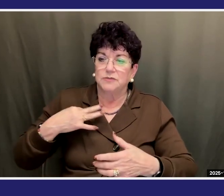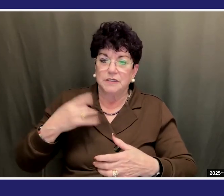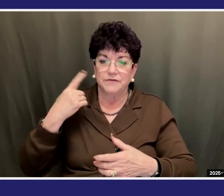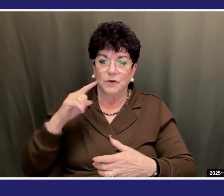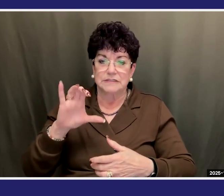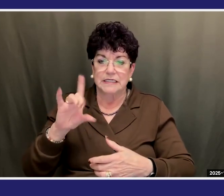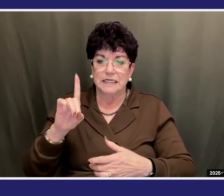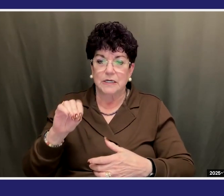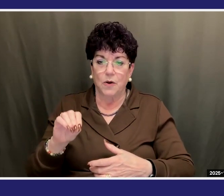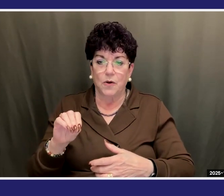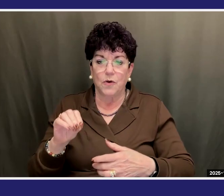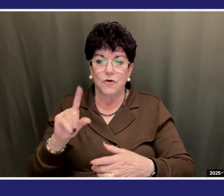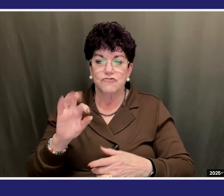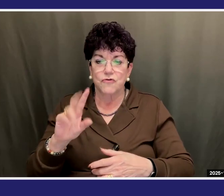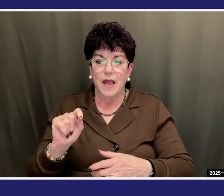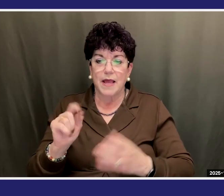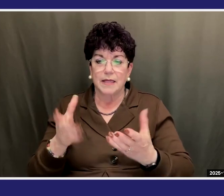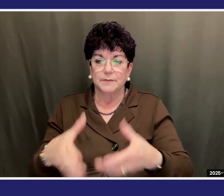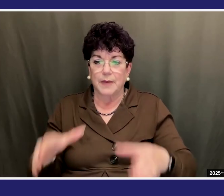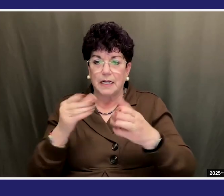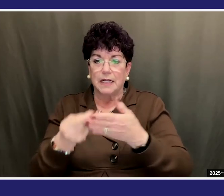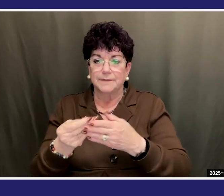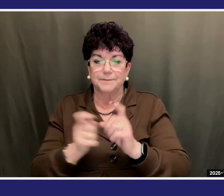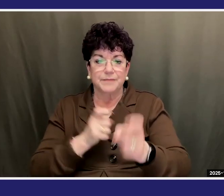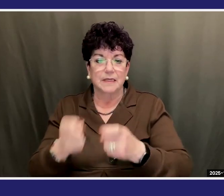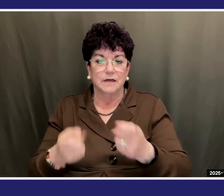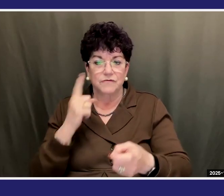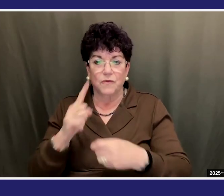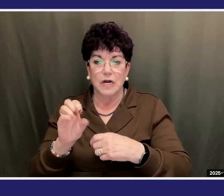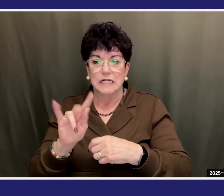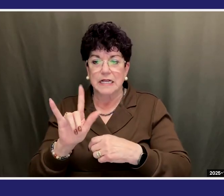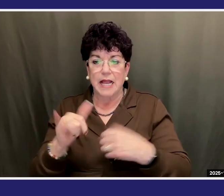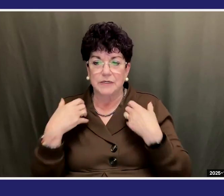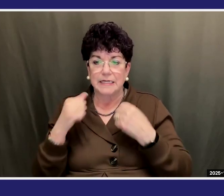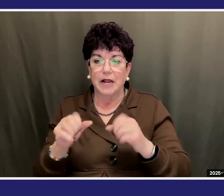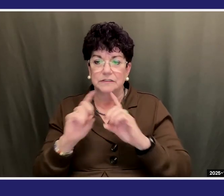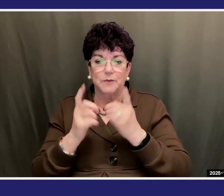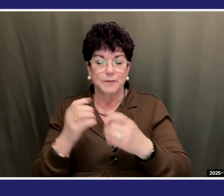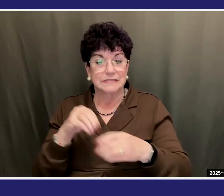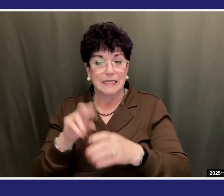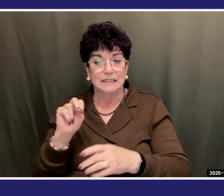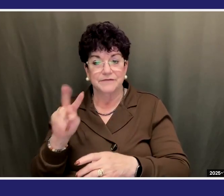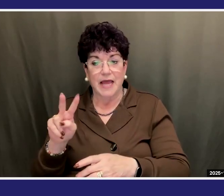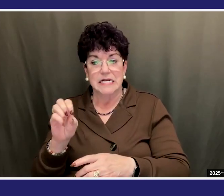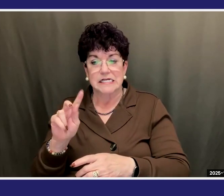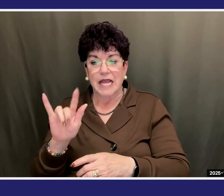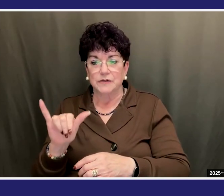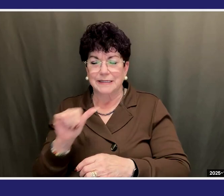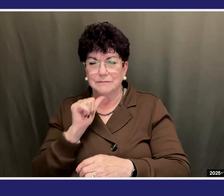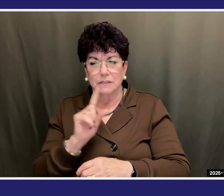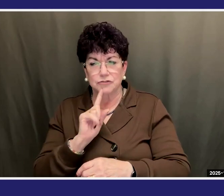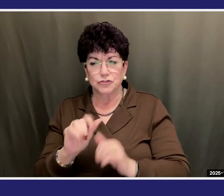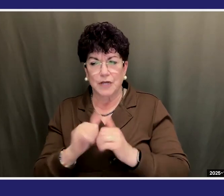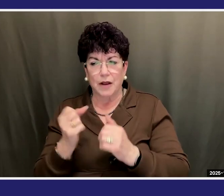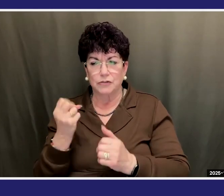bucket to local health jurisdictions, such as county public health departments in Nevada County. I'm not exactly sure how the